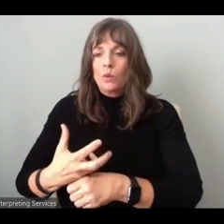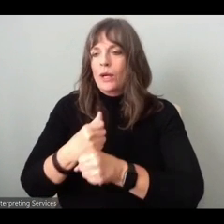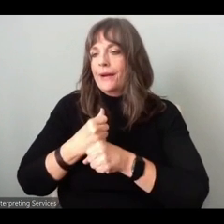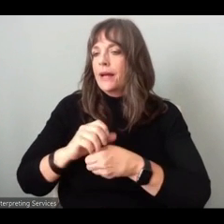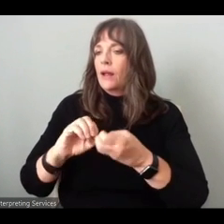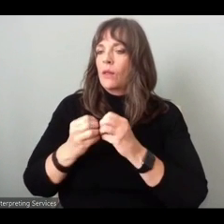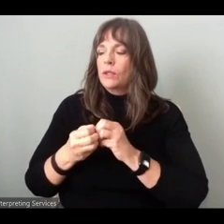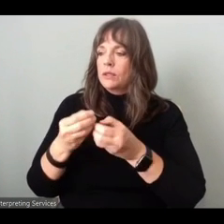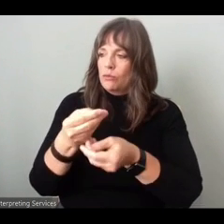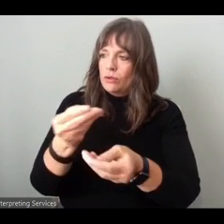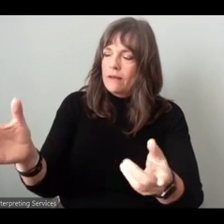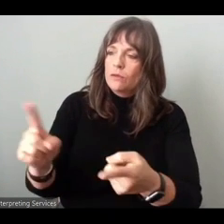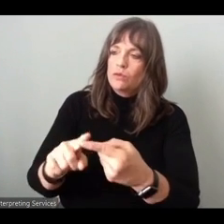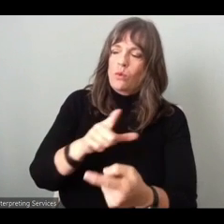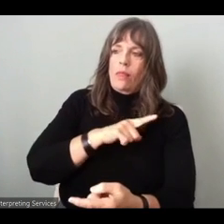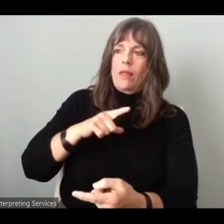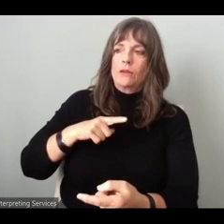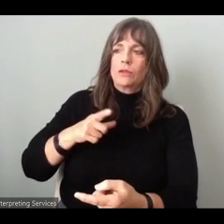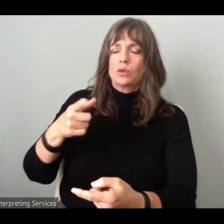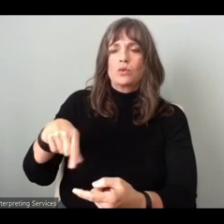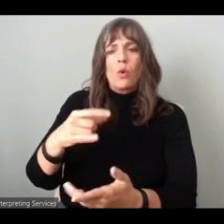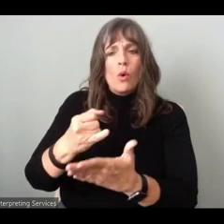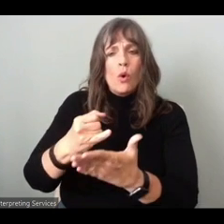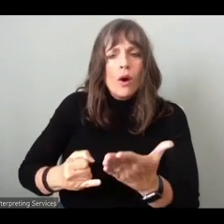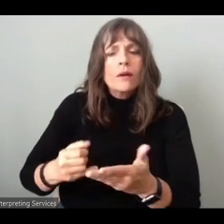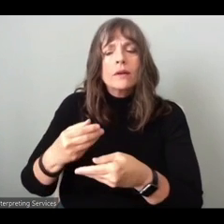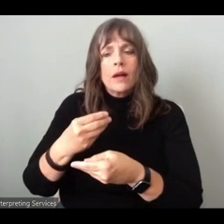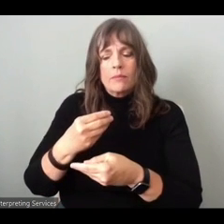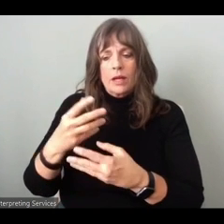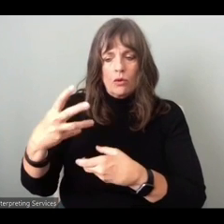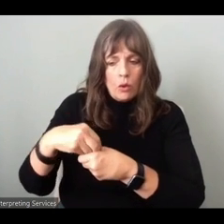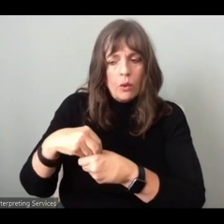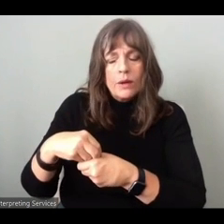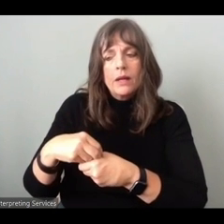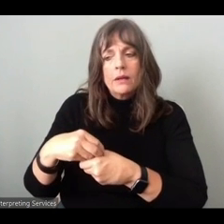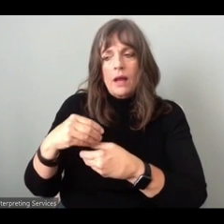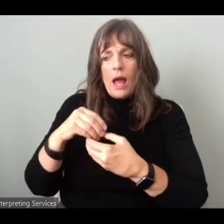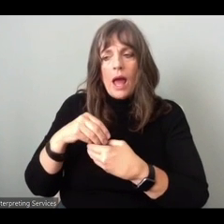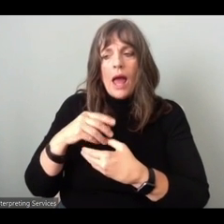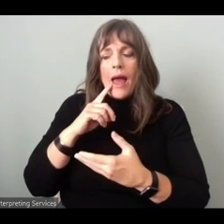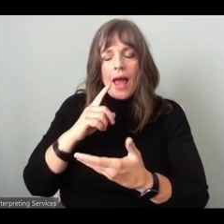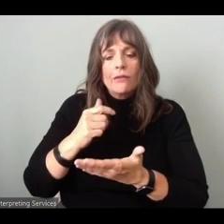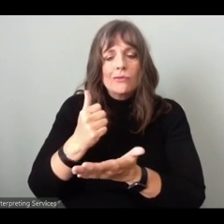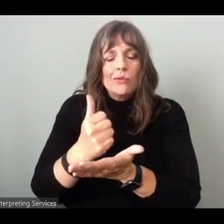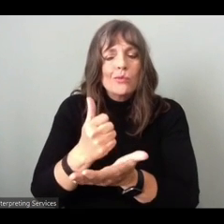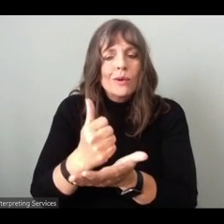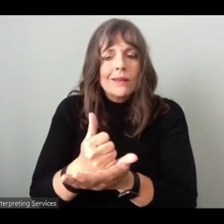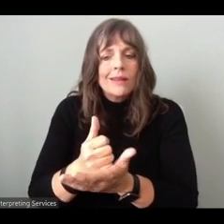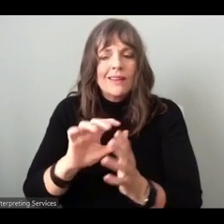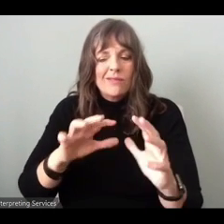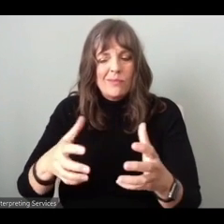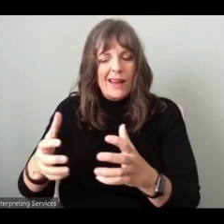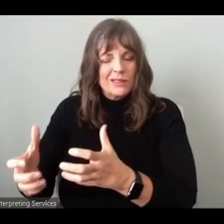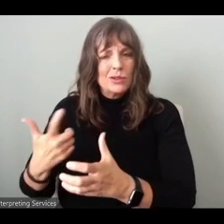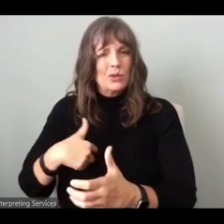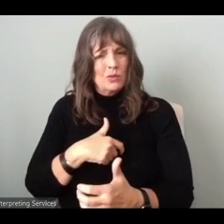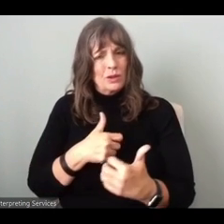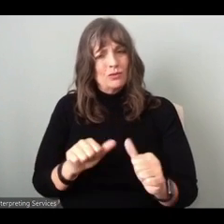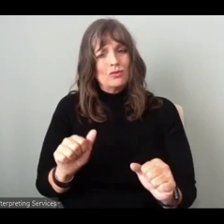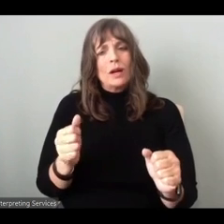addition to funding artists and organizations, we might see opportunities to build sector infrastructure, like our